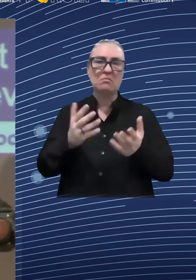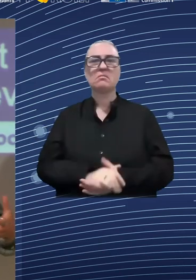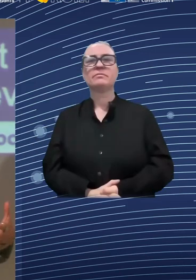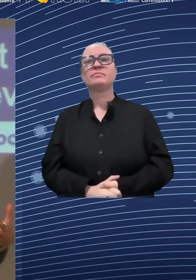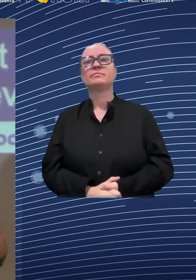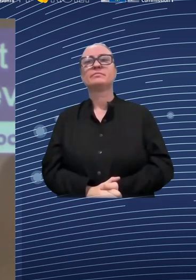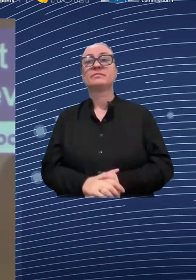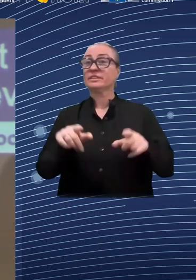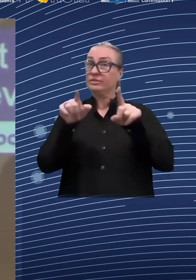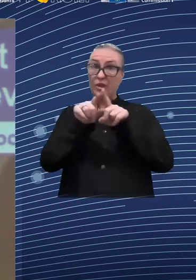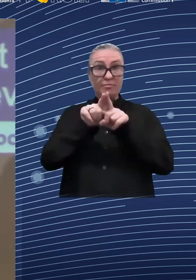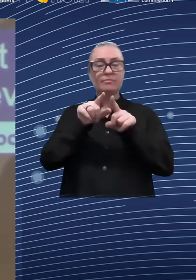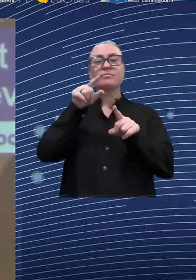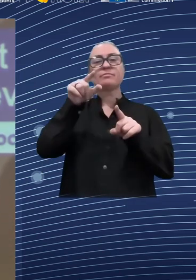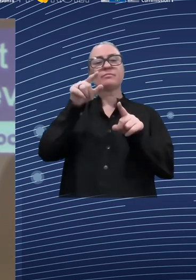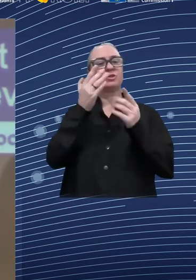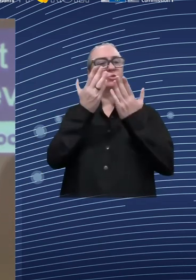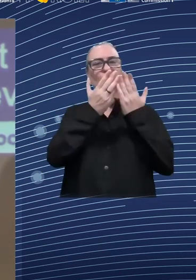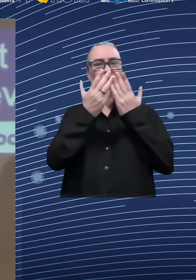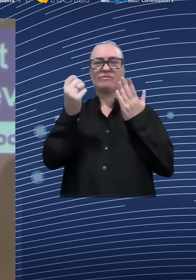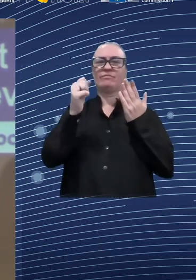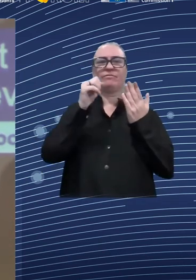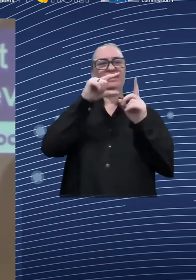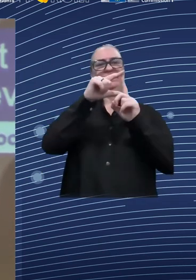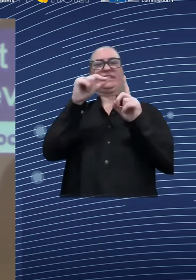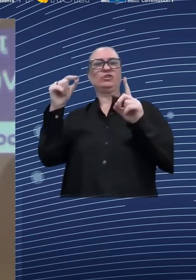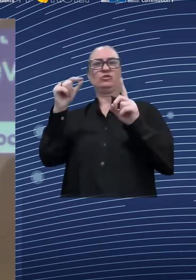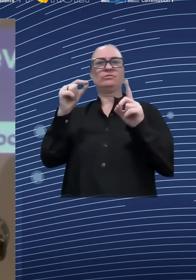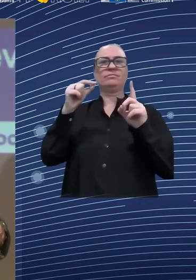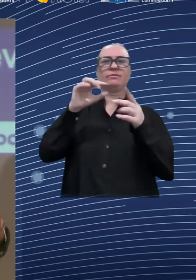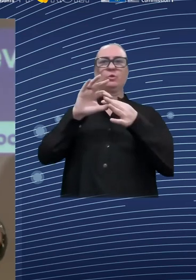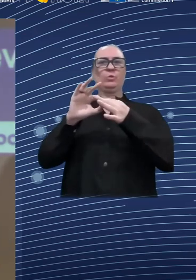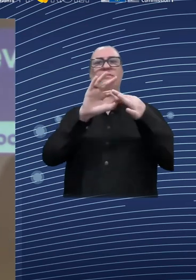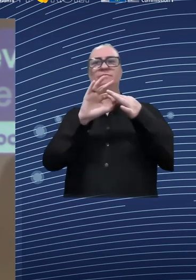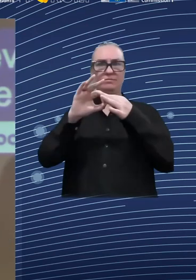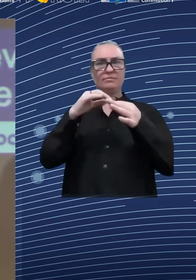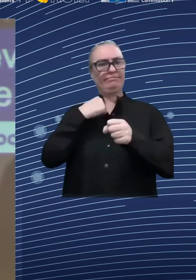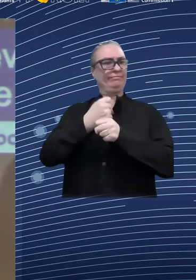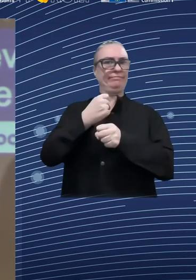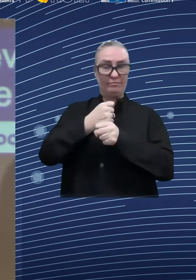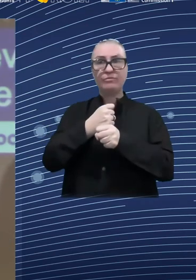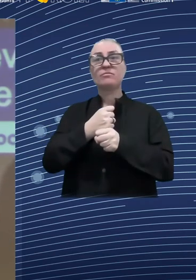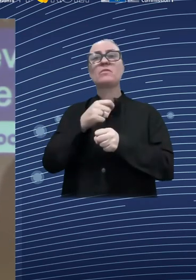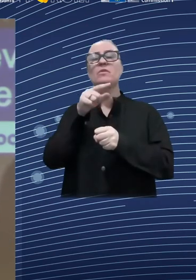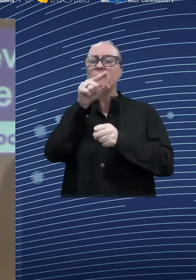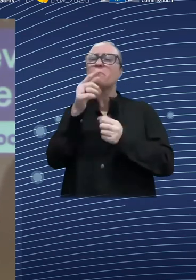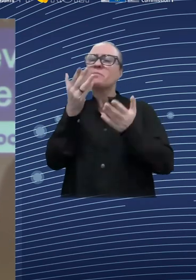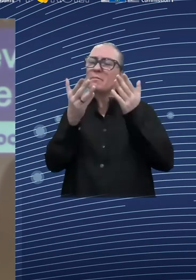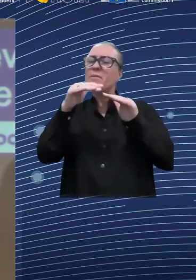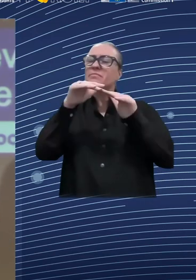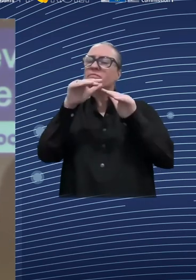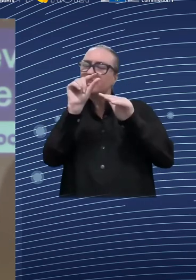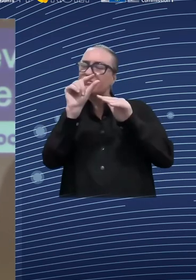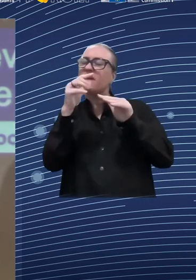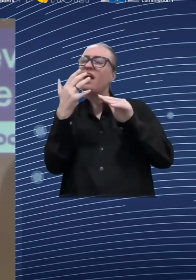disabilities, how we can make sure they are able to get the digital skills. And I think